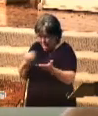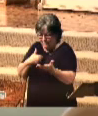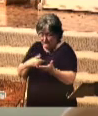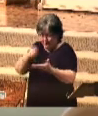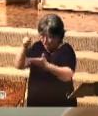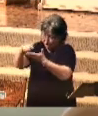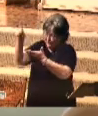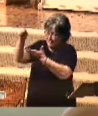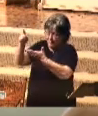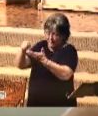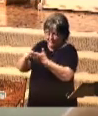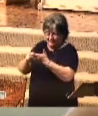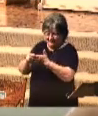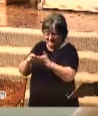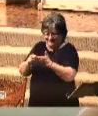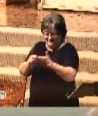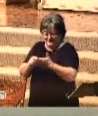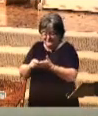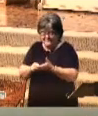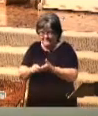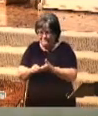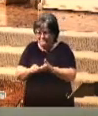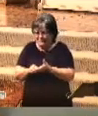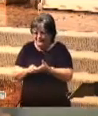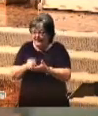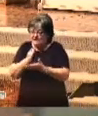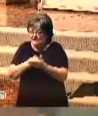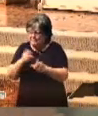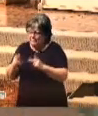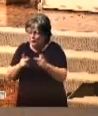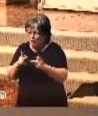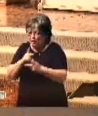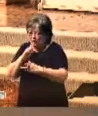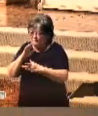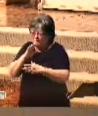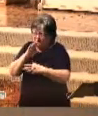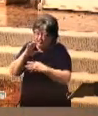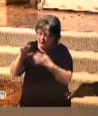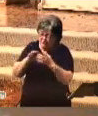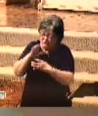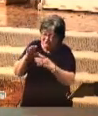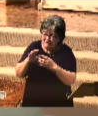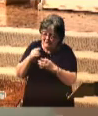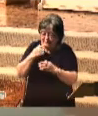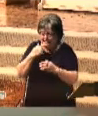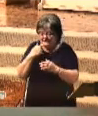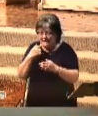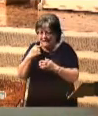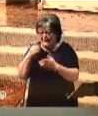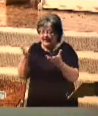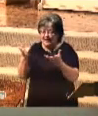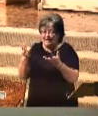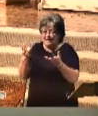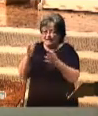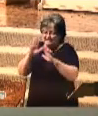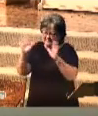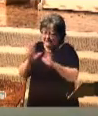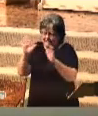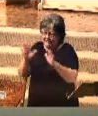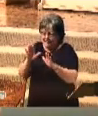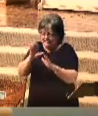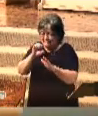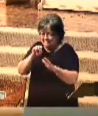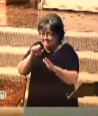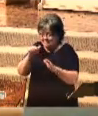I'm here. Some people are confused on this, and they call Sunday the Sabbath. No, the Sabbath is